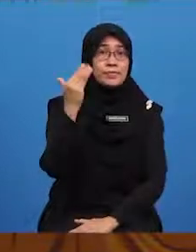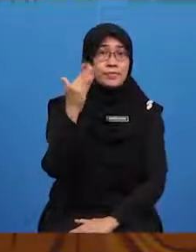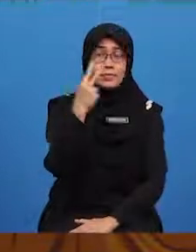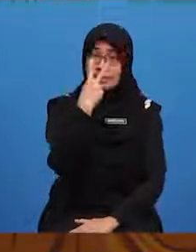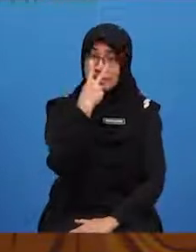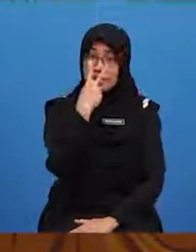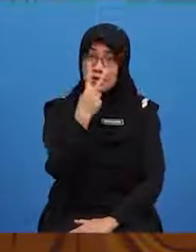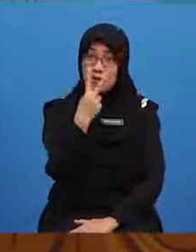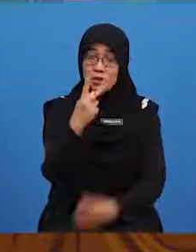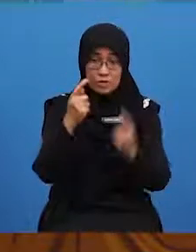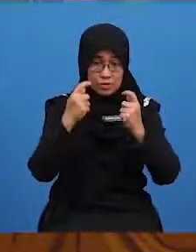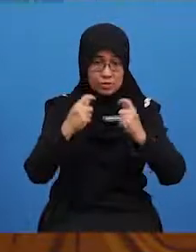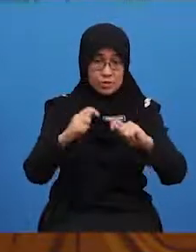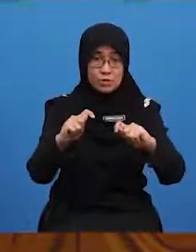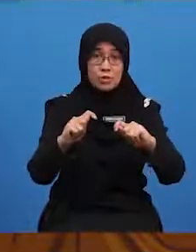o'clock.